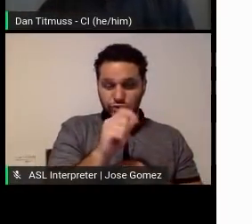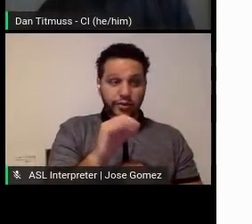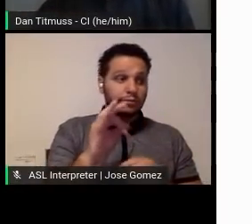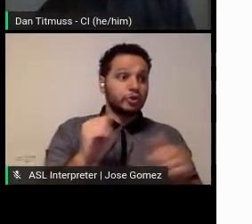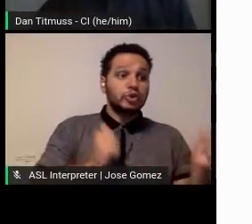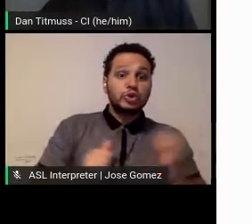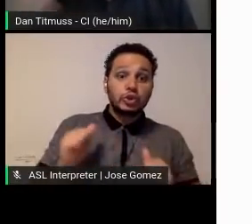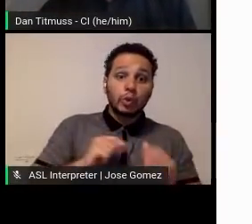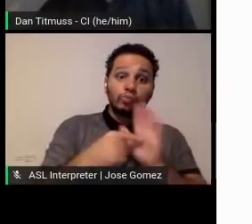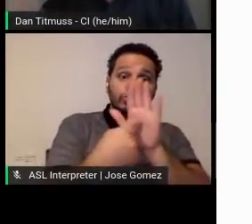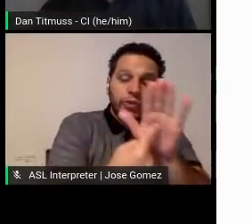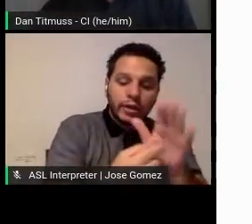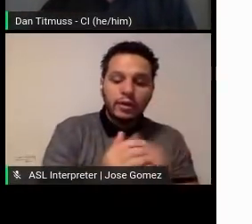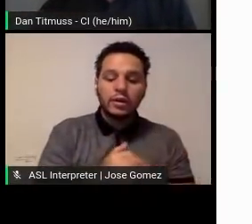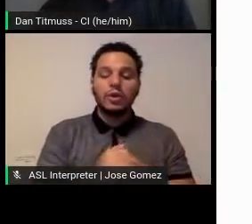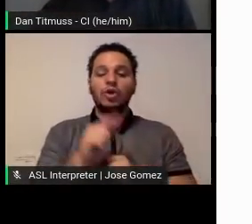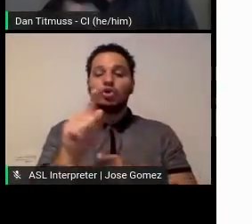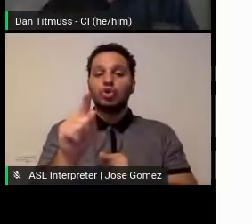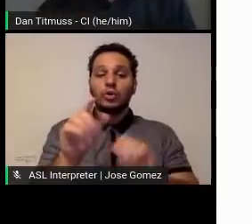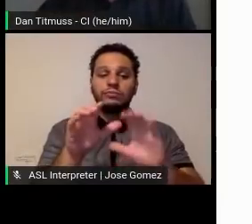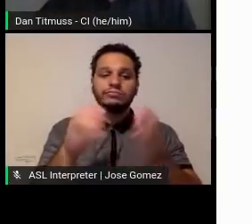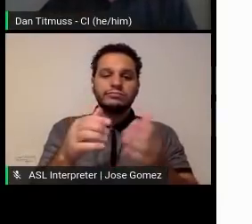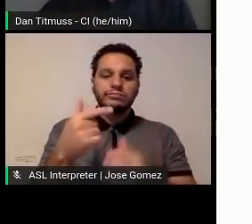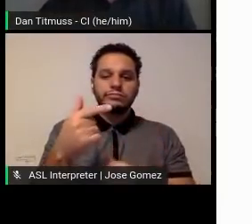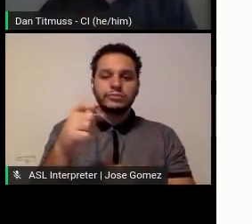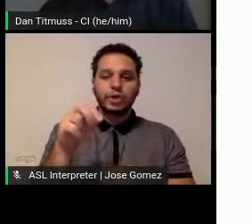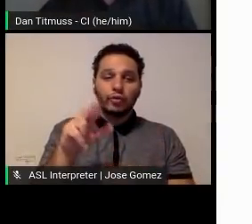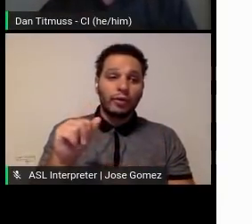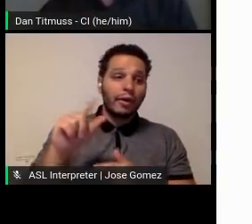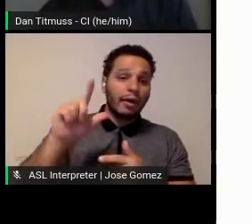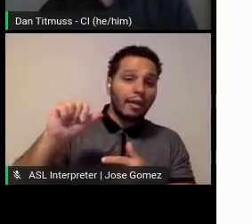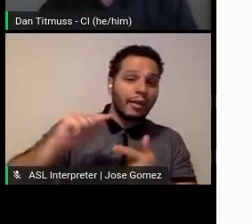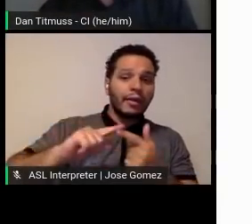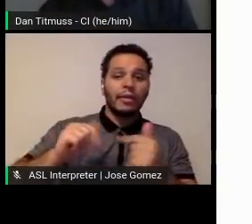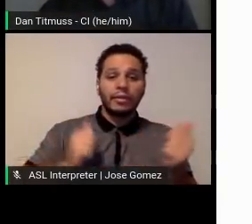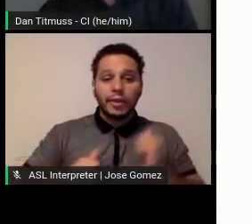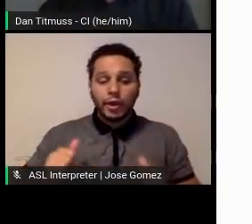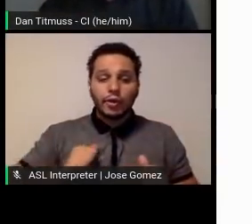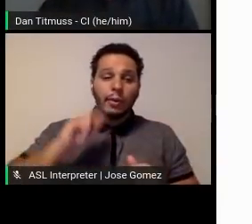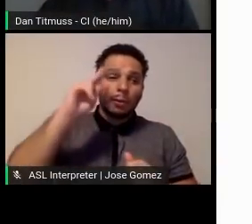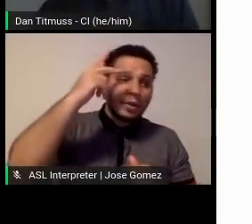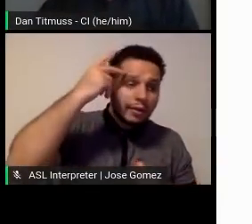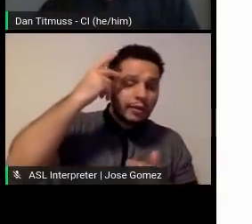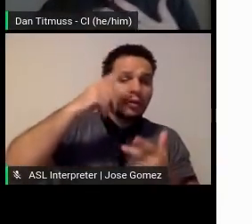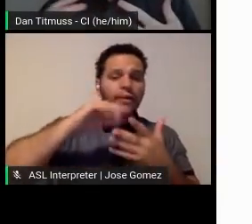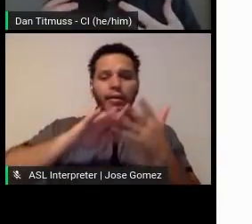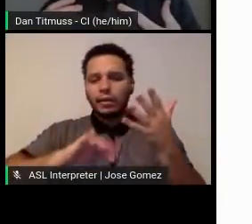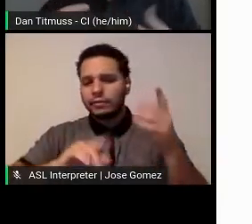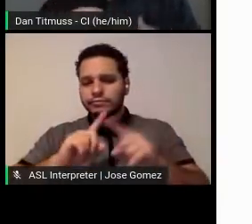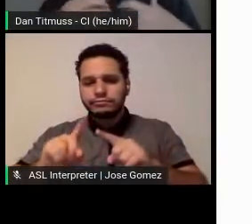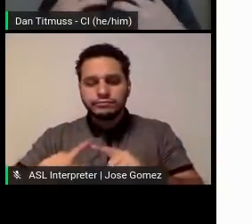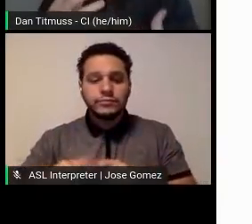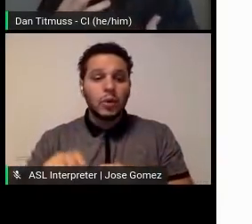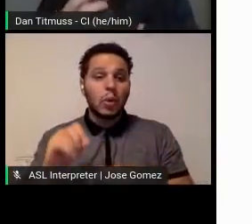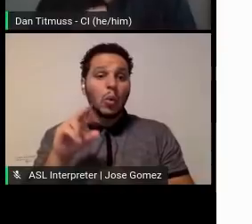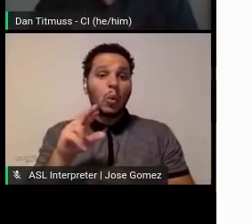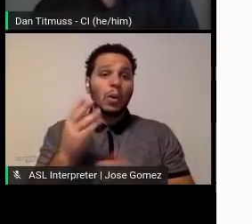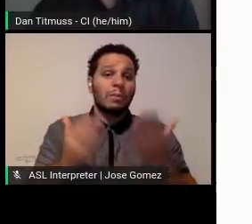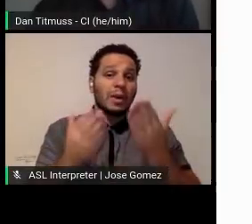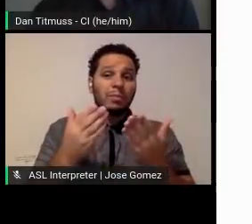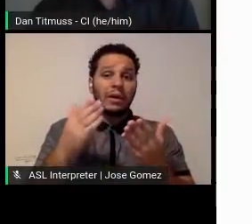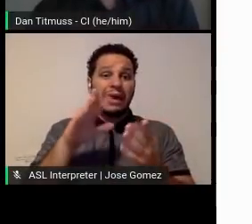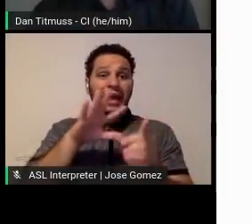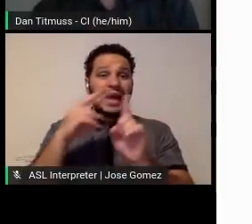presenting, you know, your genre in general, ballet, theater, postmodern political French puppetry, or even like an aspect